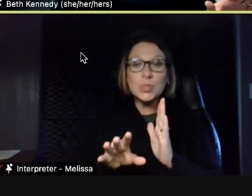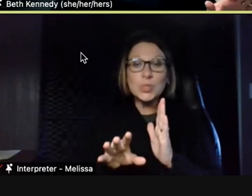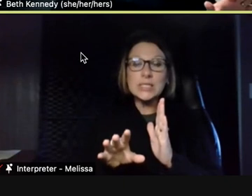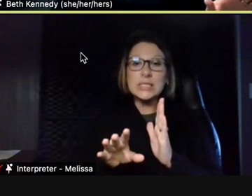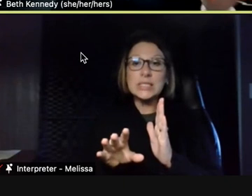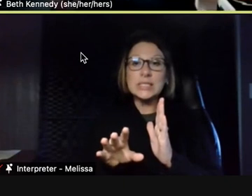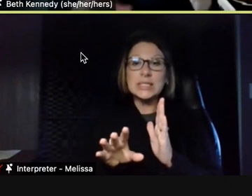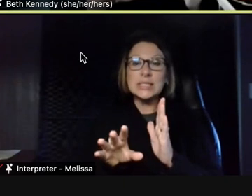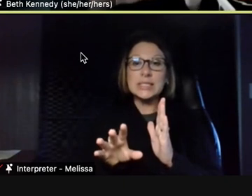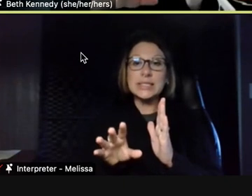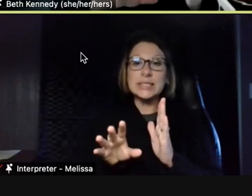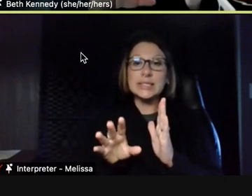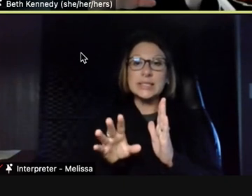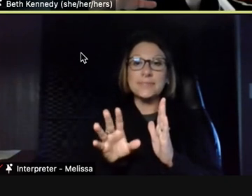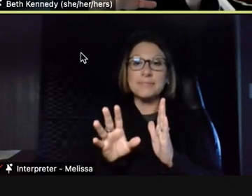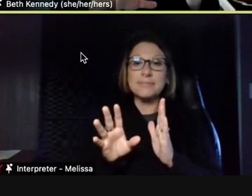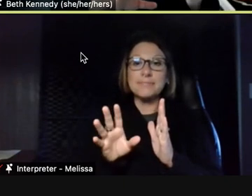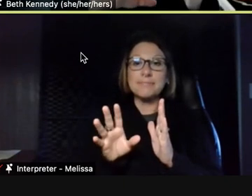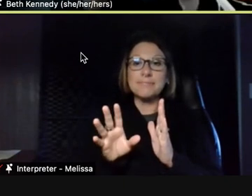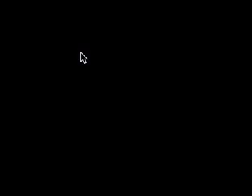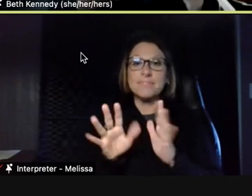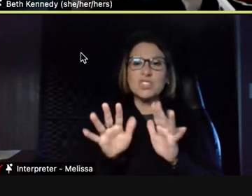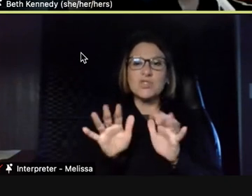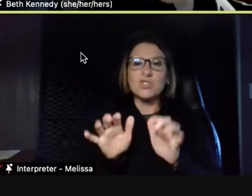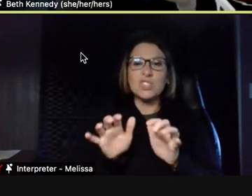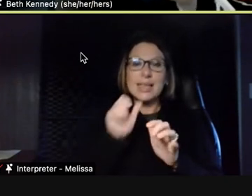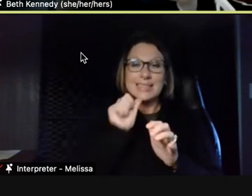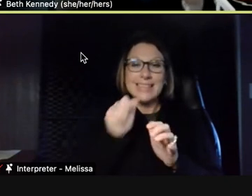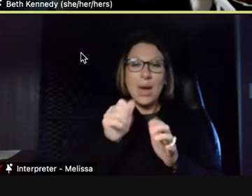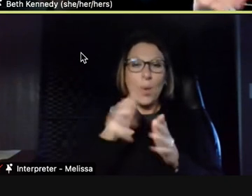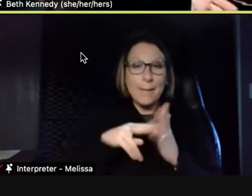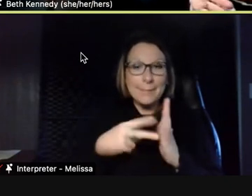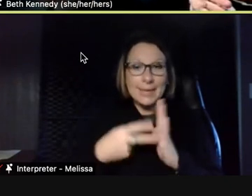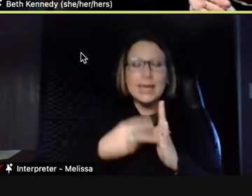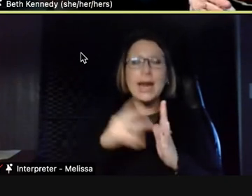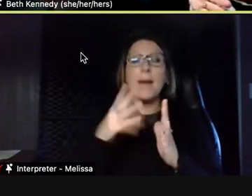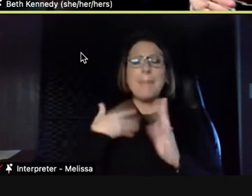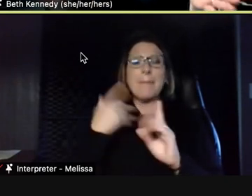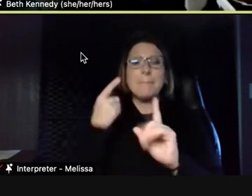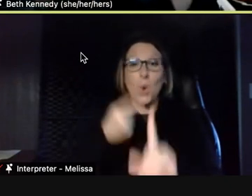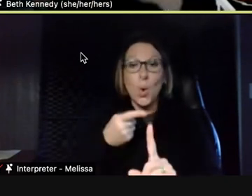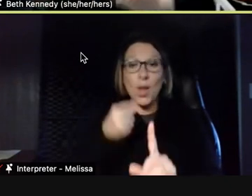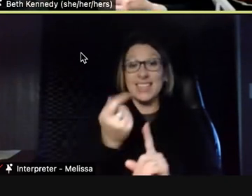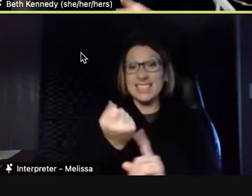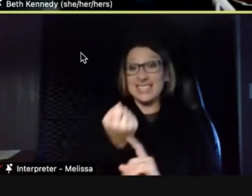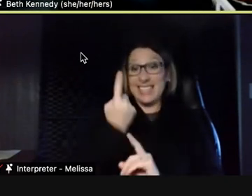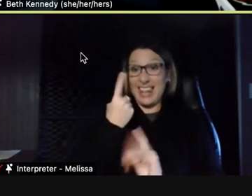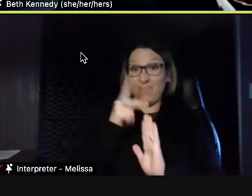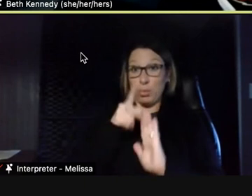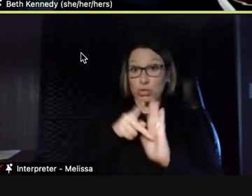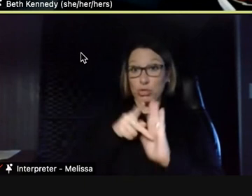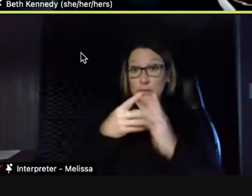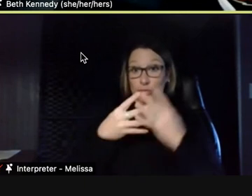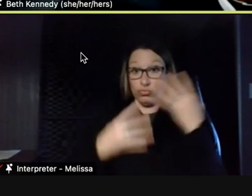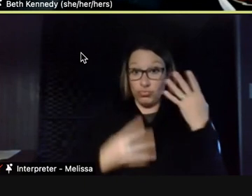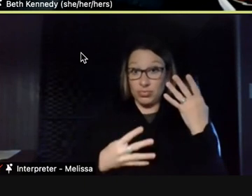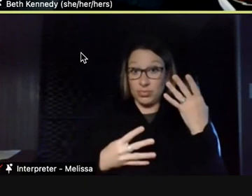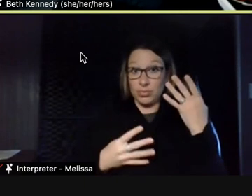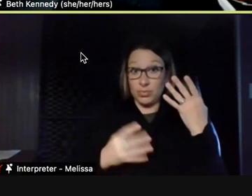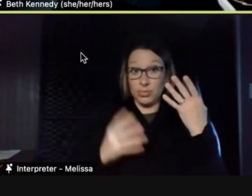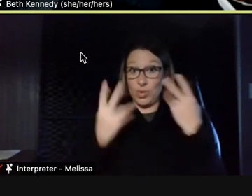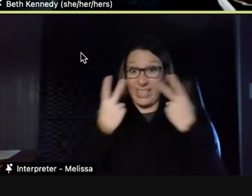Not what I'm saying. I'm just saying, like, this is the 11 principles in action, and you can learn